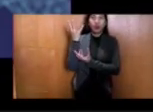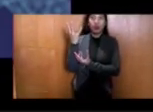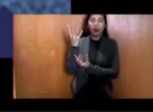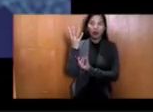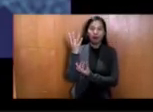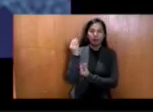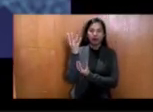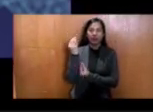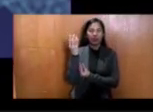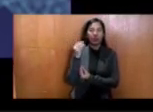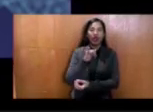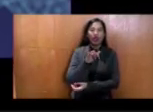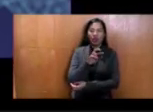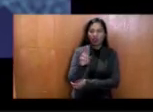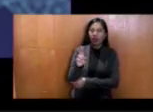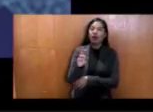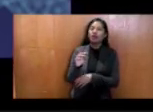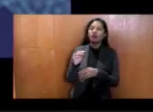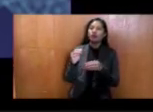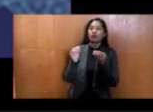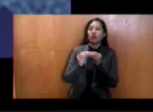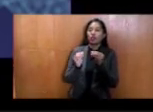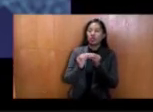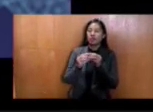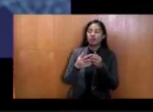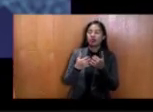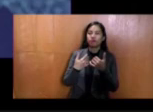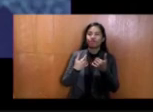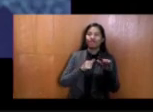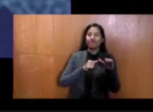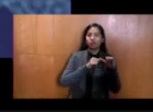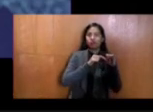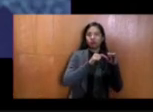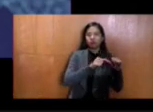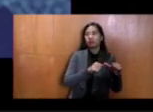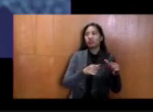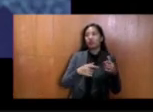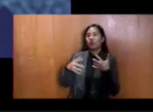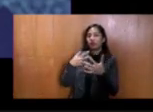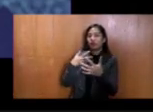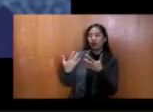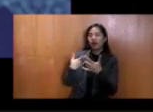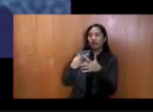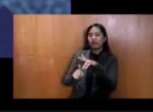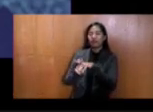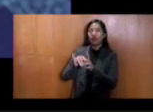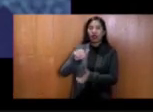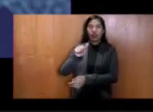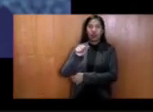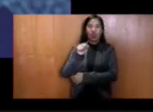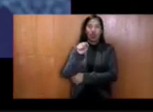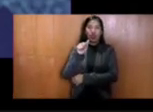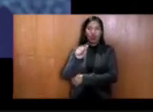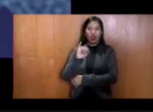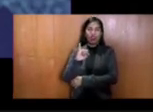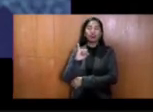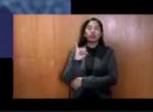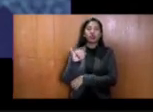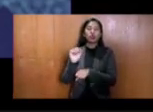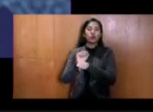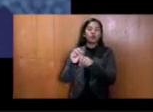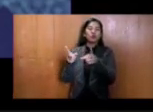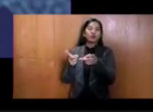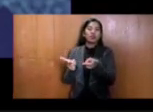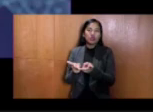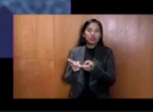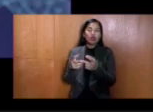to the onslaught of AI in the workplace. So when do you consider